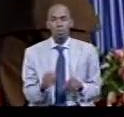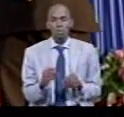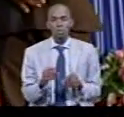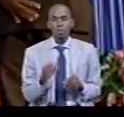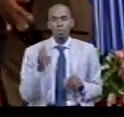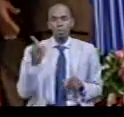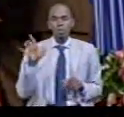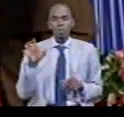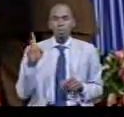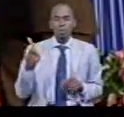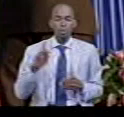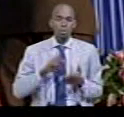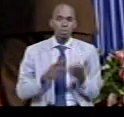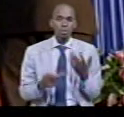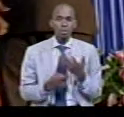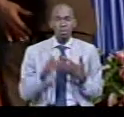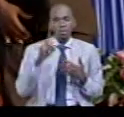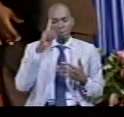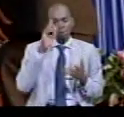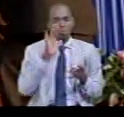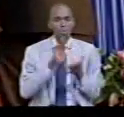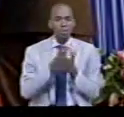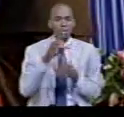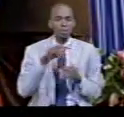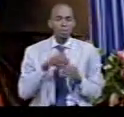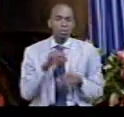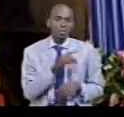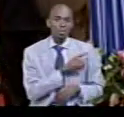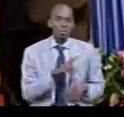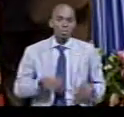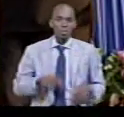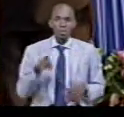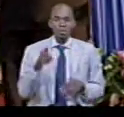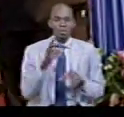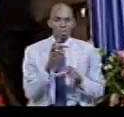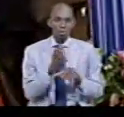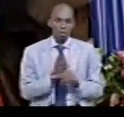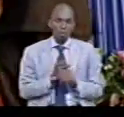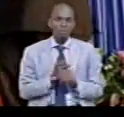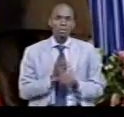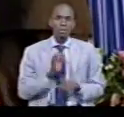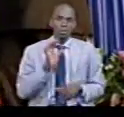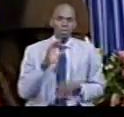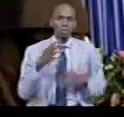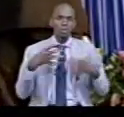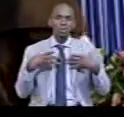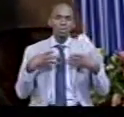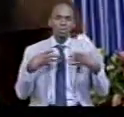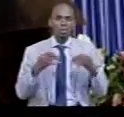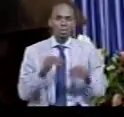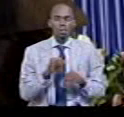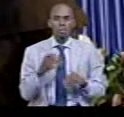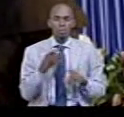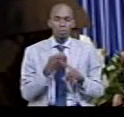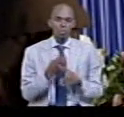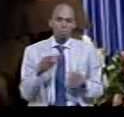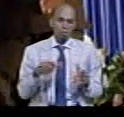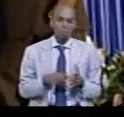Lord and he received his healing from this